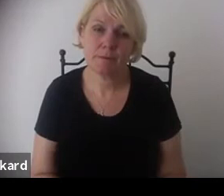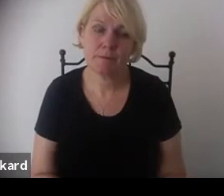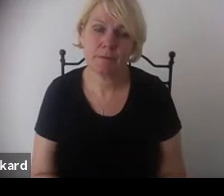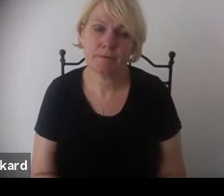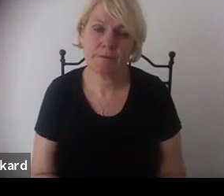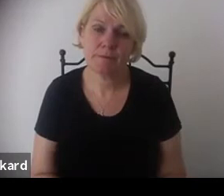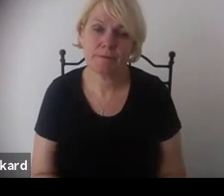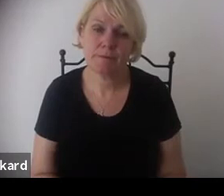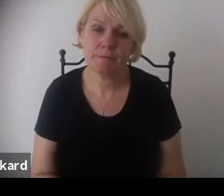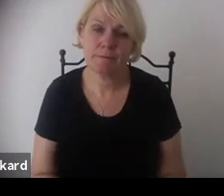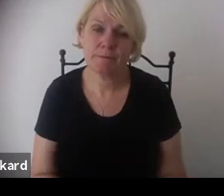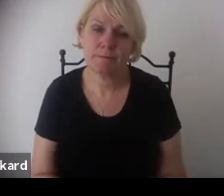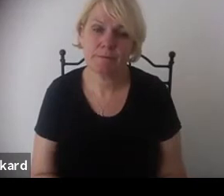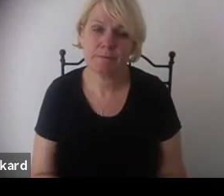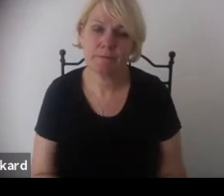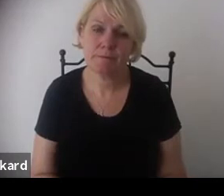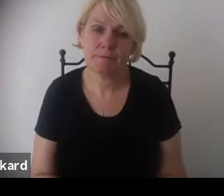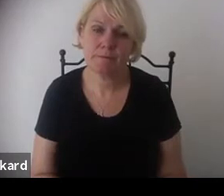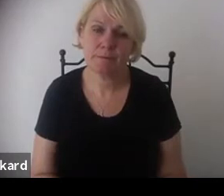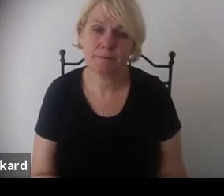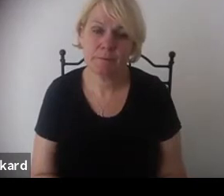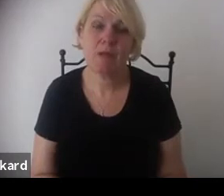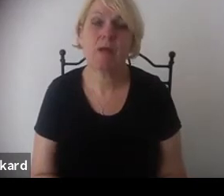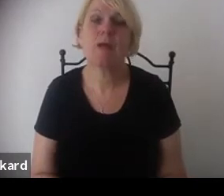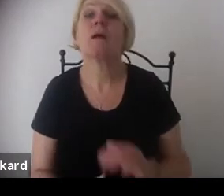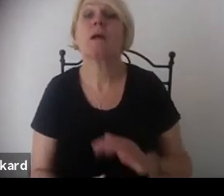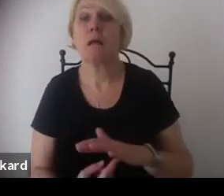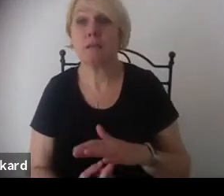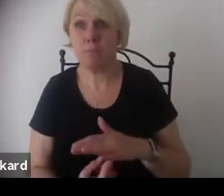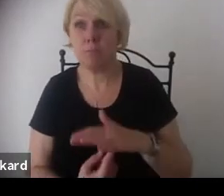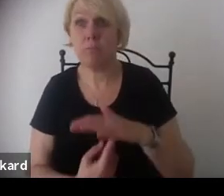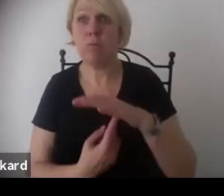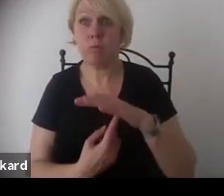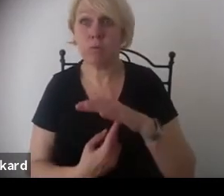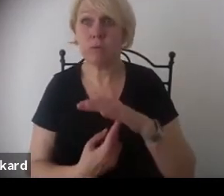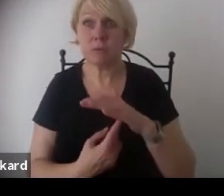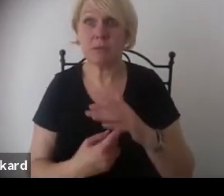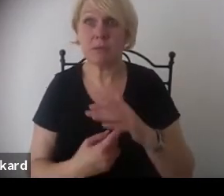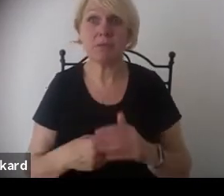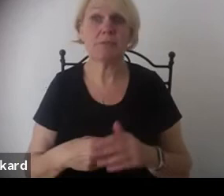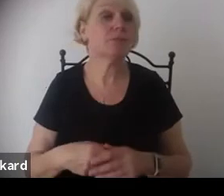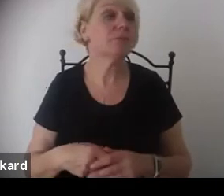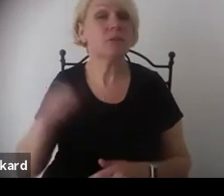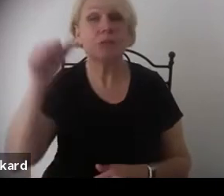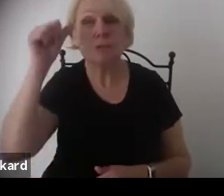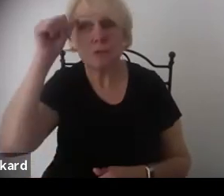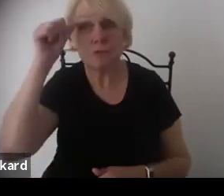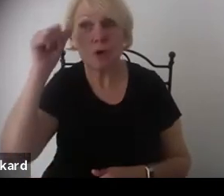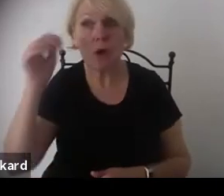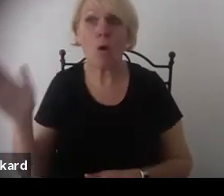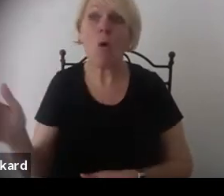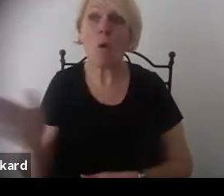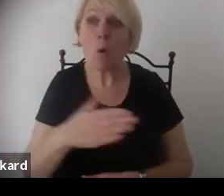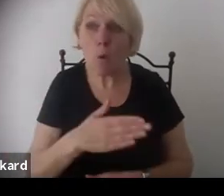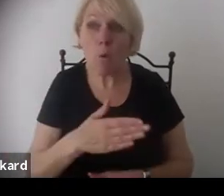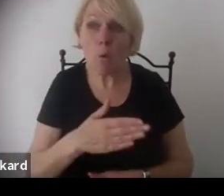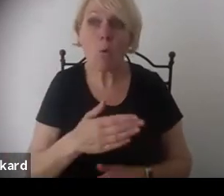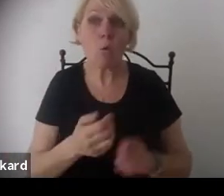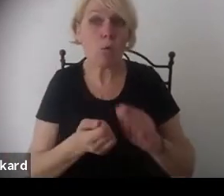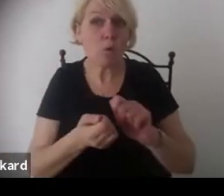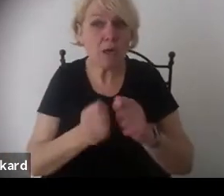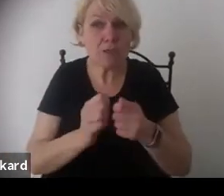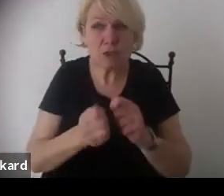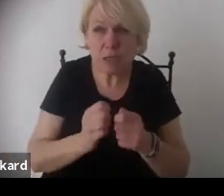that we are all adjusting and learning continuously during this crisis, this pandemic,